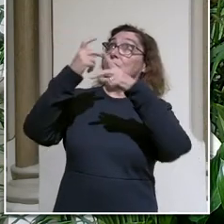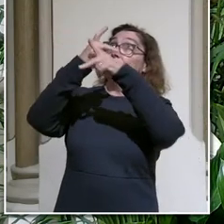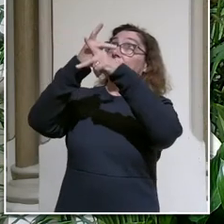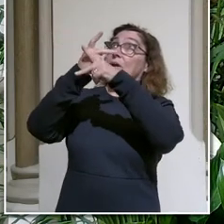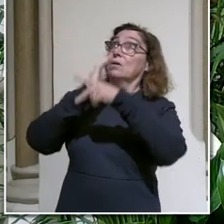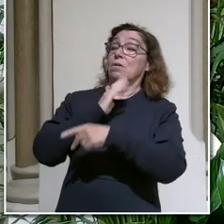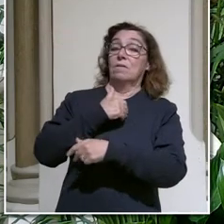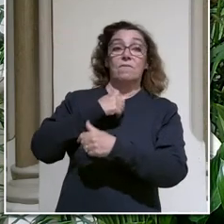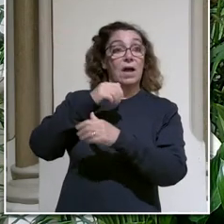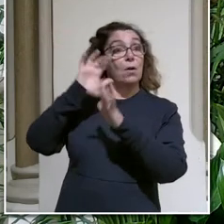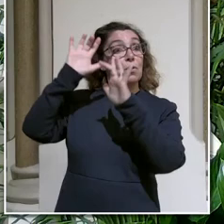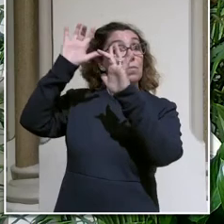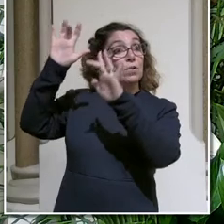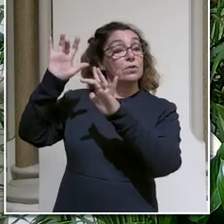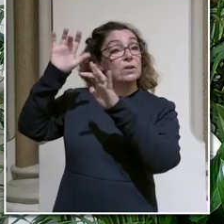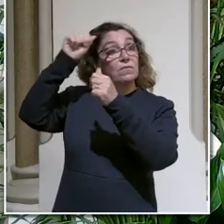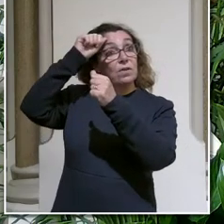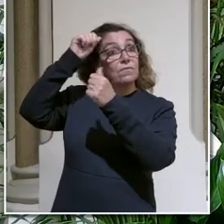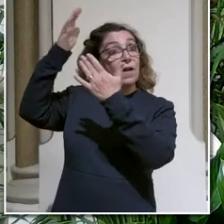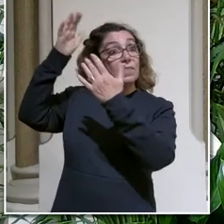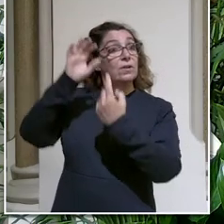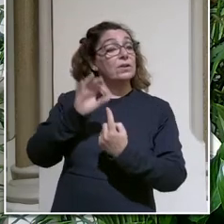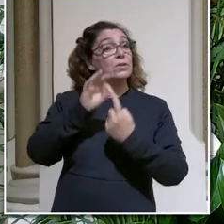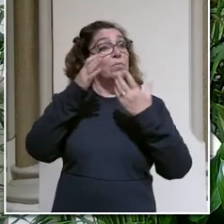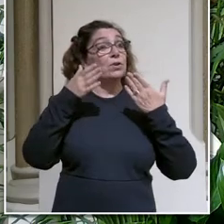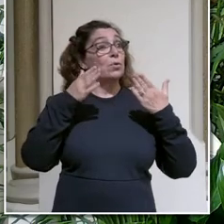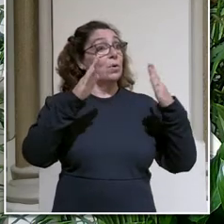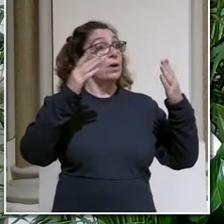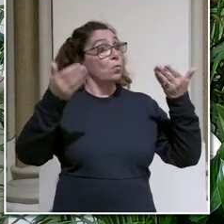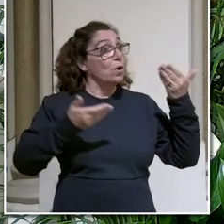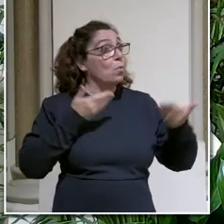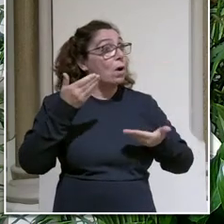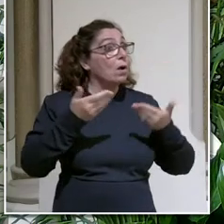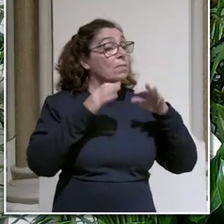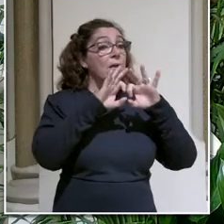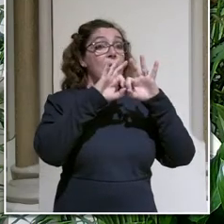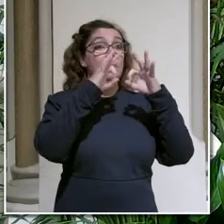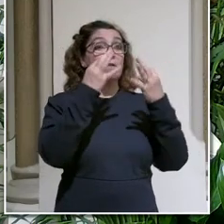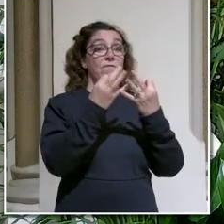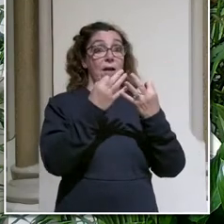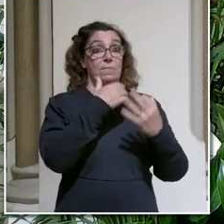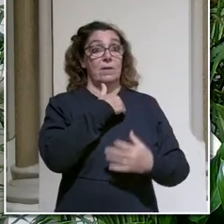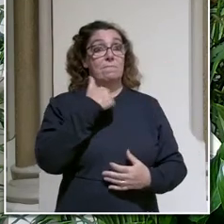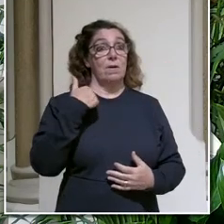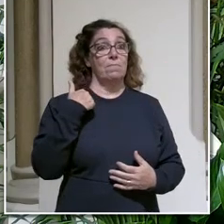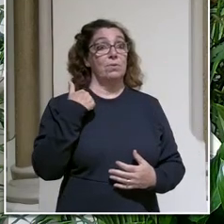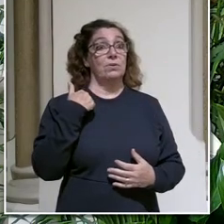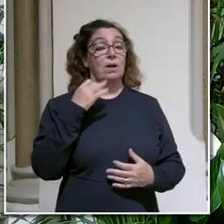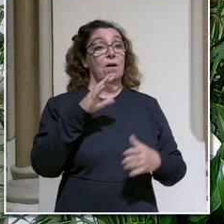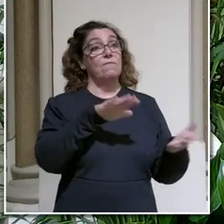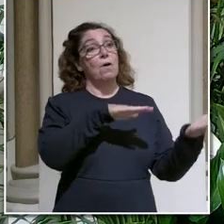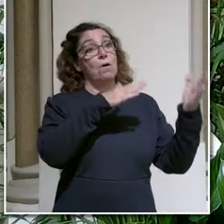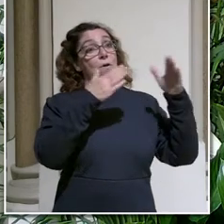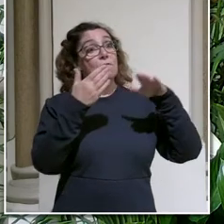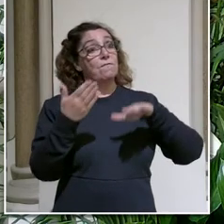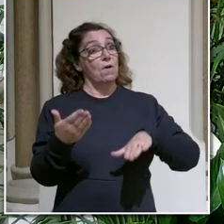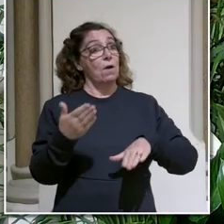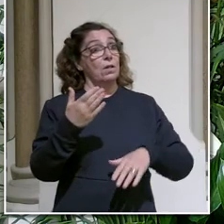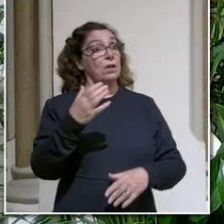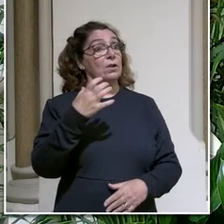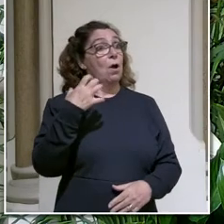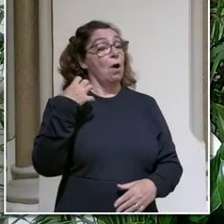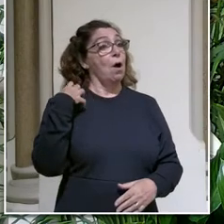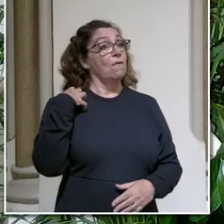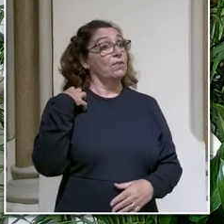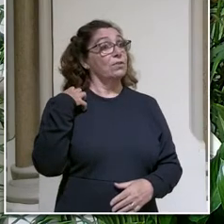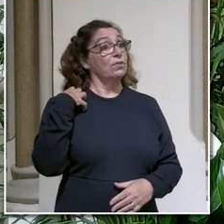Father. In a most special way, we welcome the family members of fallen officers who are with us for the Blue Mass.